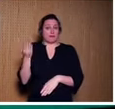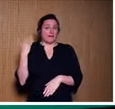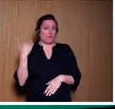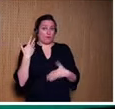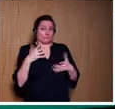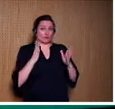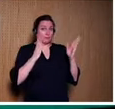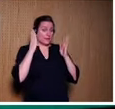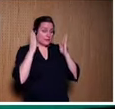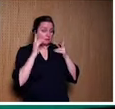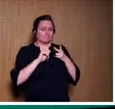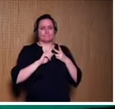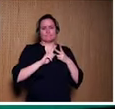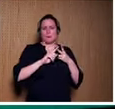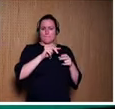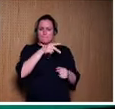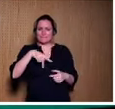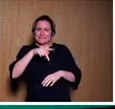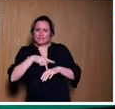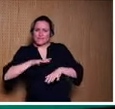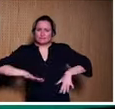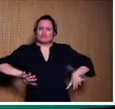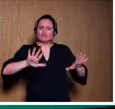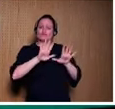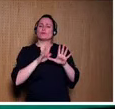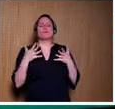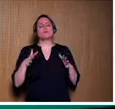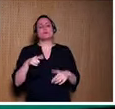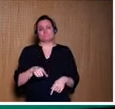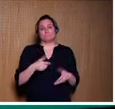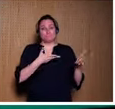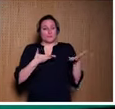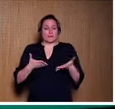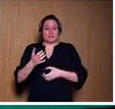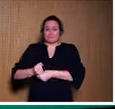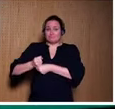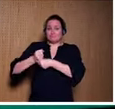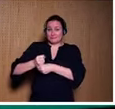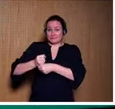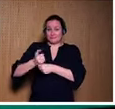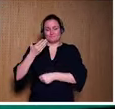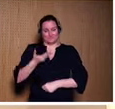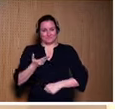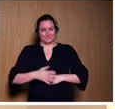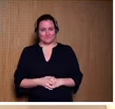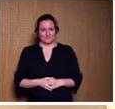Pacific regions and beyond. Please help me welcome Ambassador Coppers-Campbell.